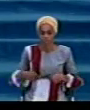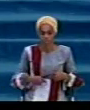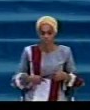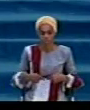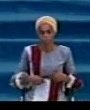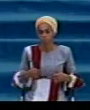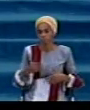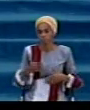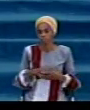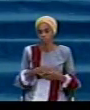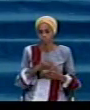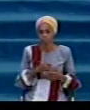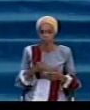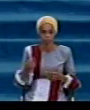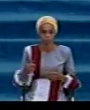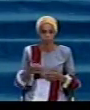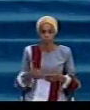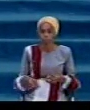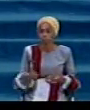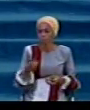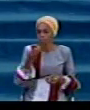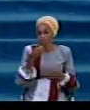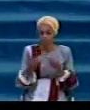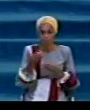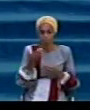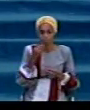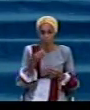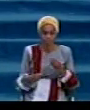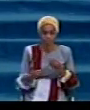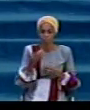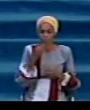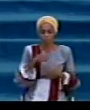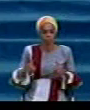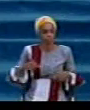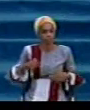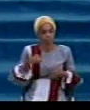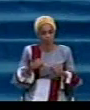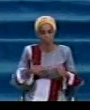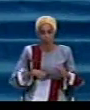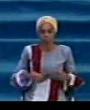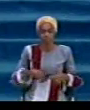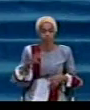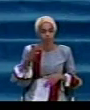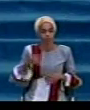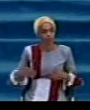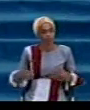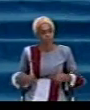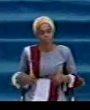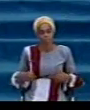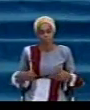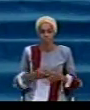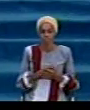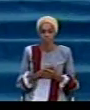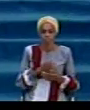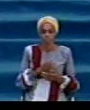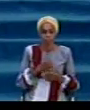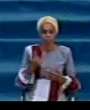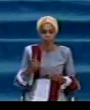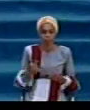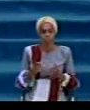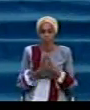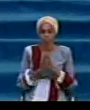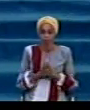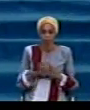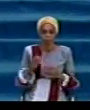be eating. In fact, I said, I'm tired of eating. God, deliver me from this thing. So in the October Global Crusade,